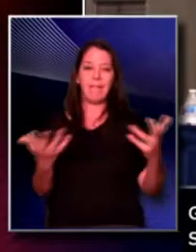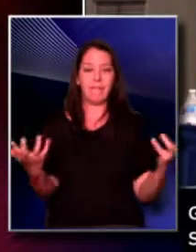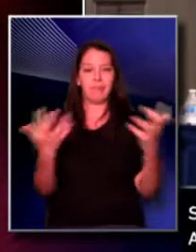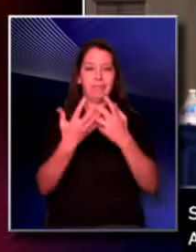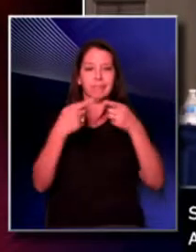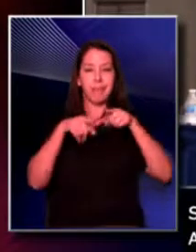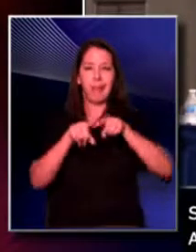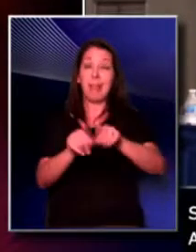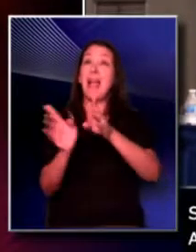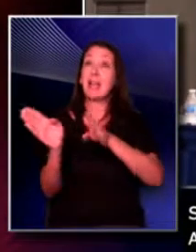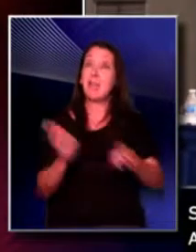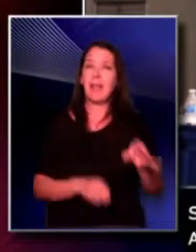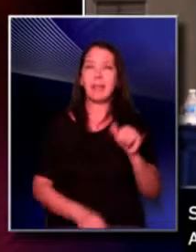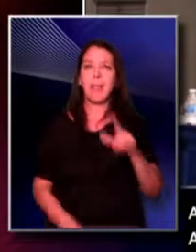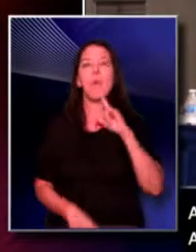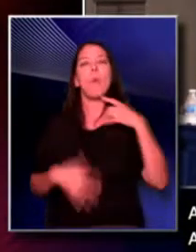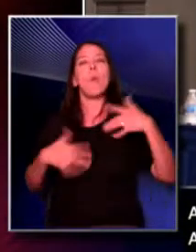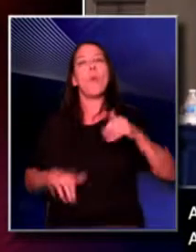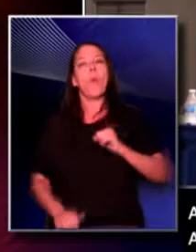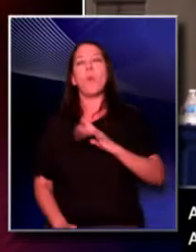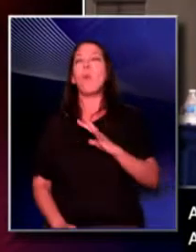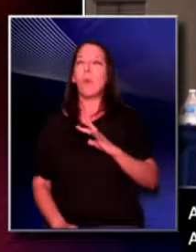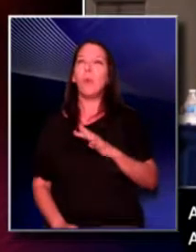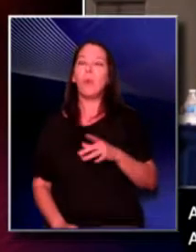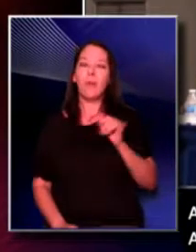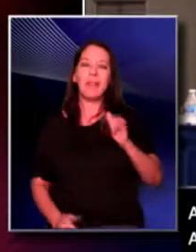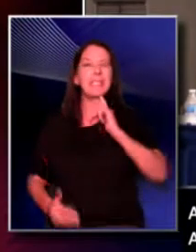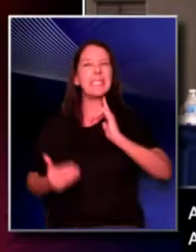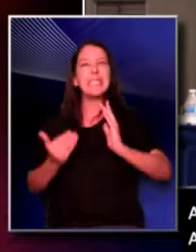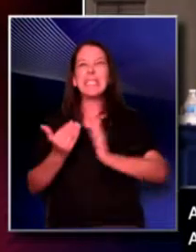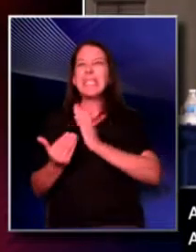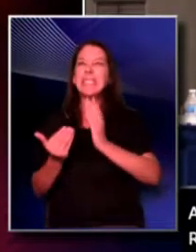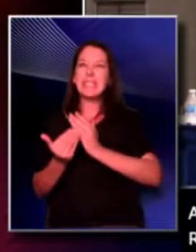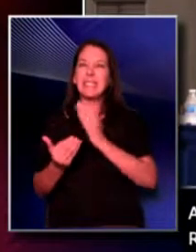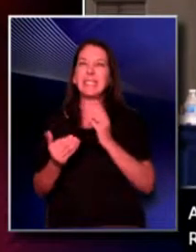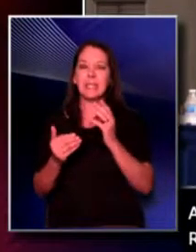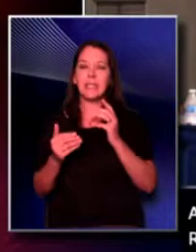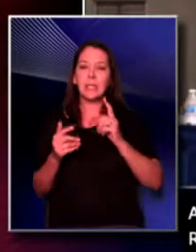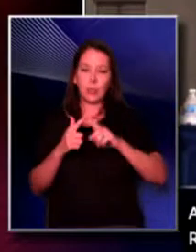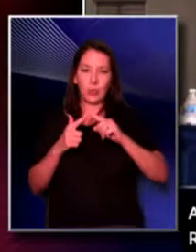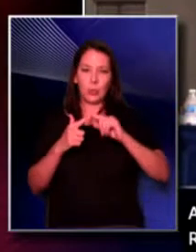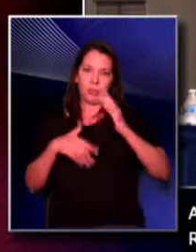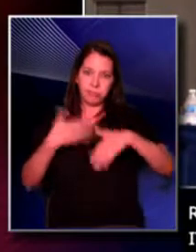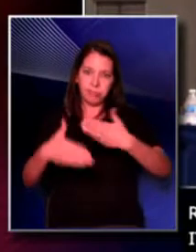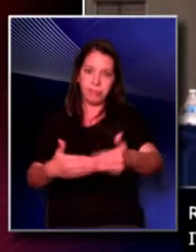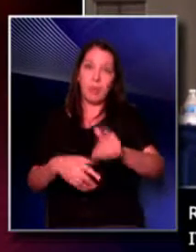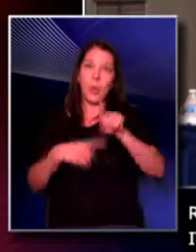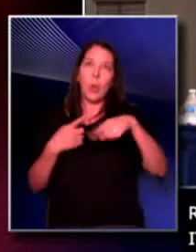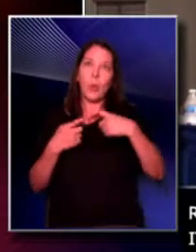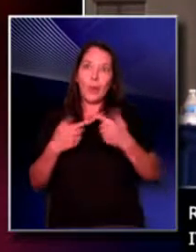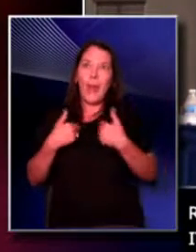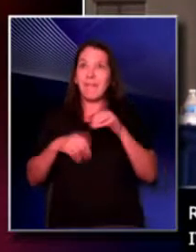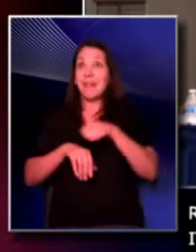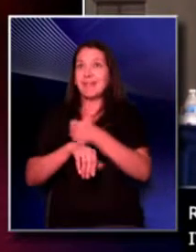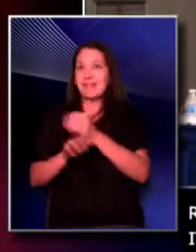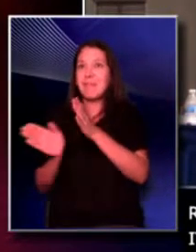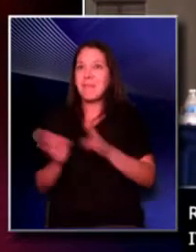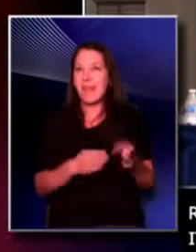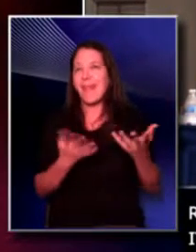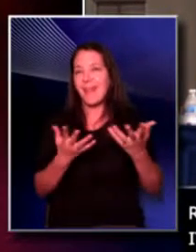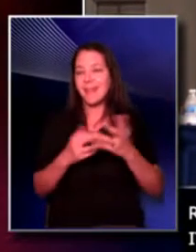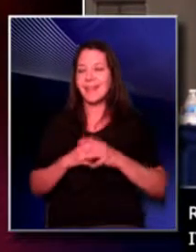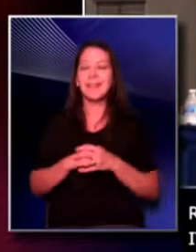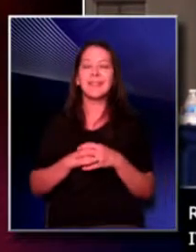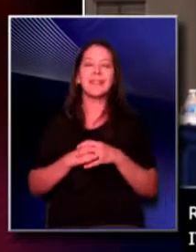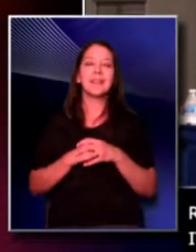which will be really nice. It's Okay. way easier to operate the ship when you have a plan and all the things are lining up. And